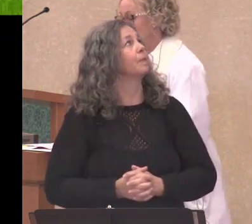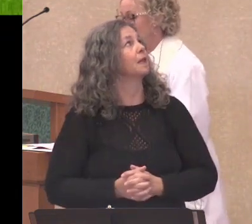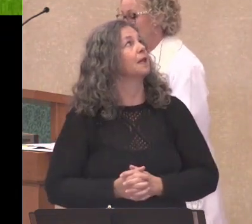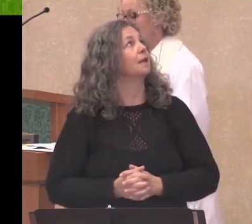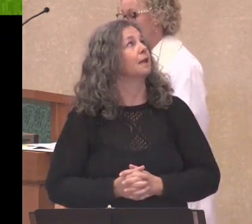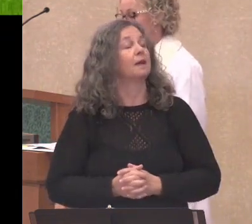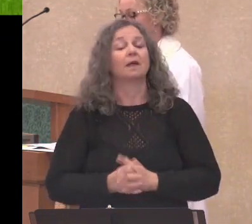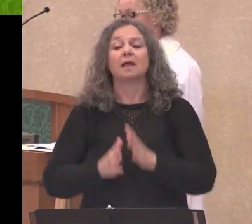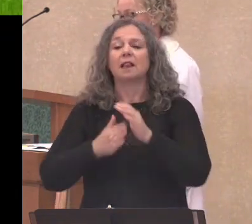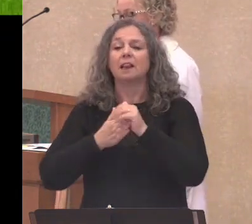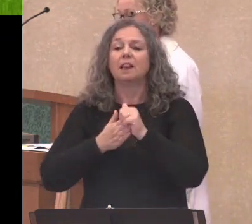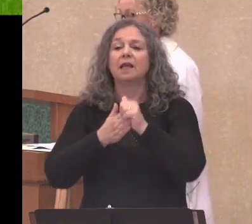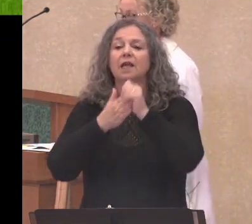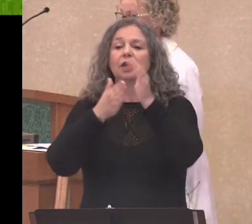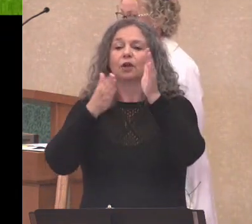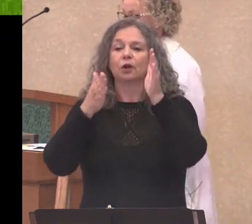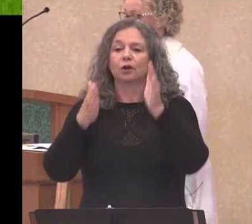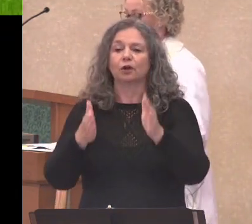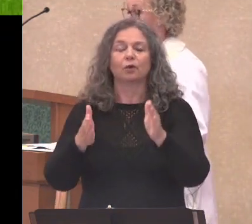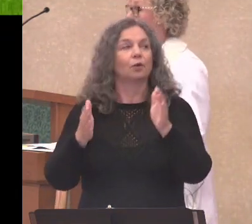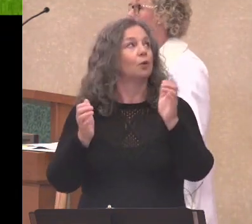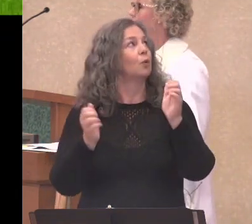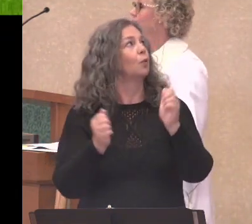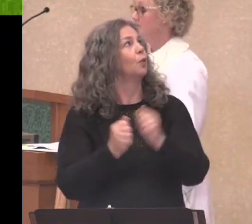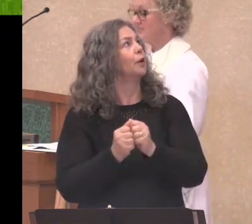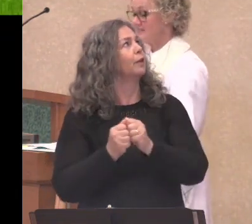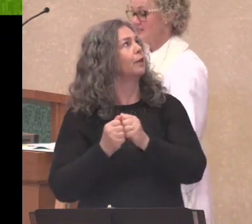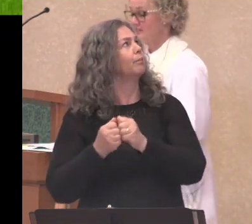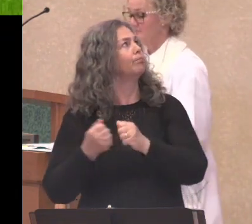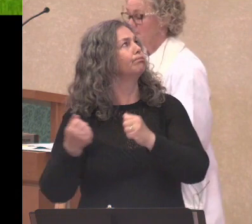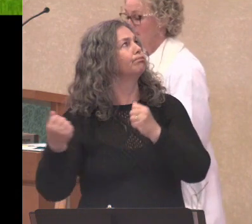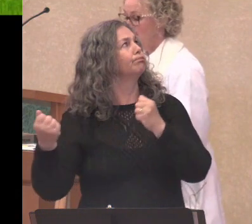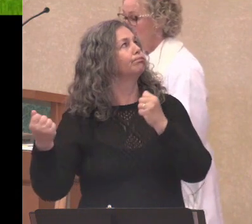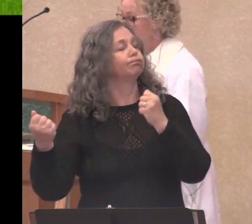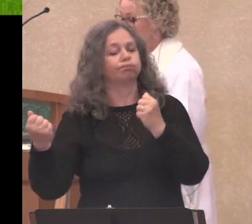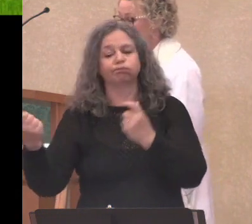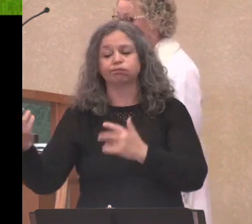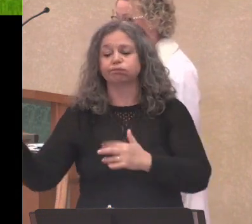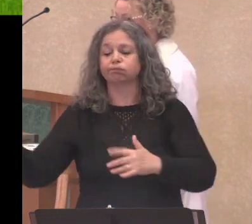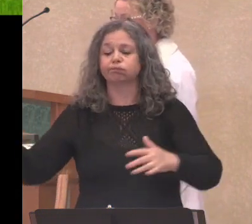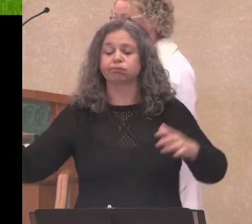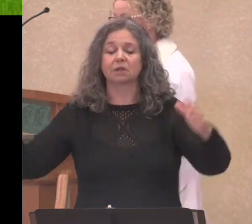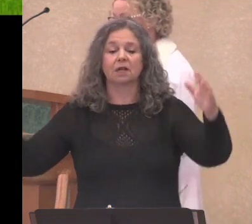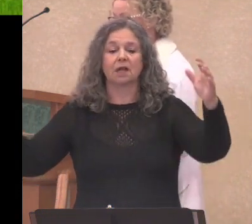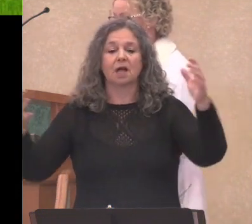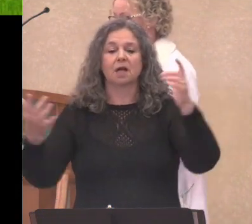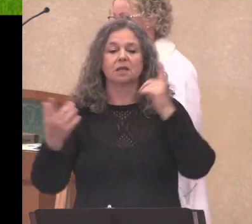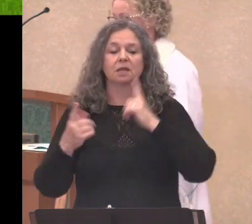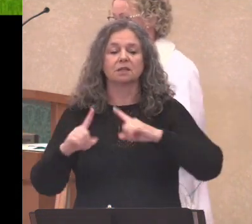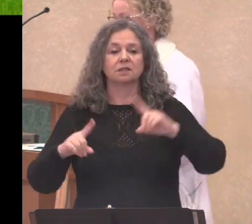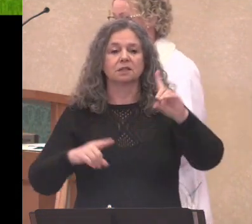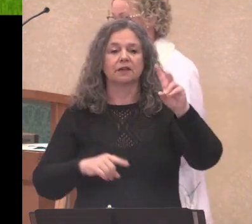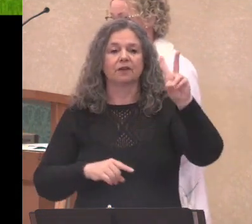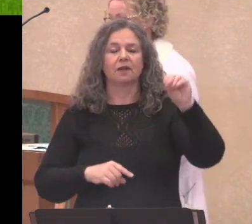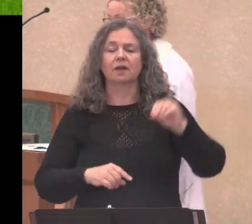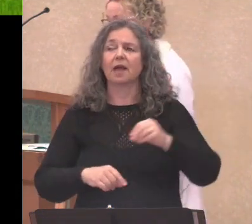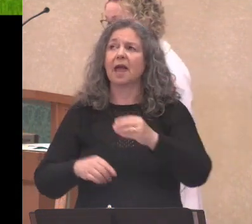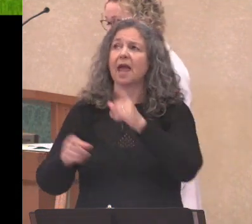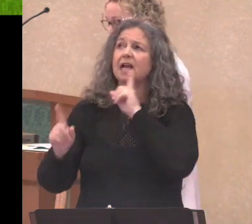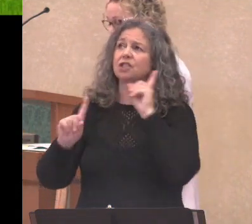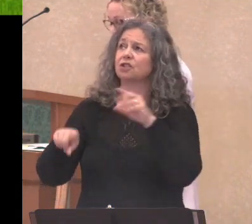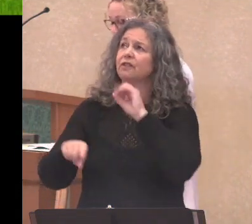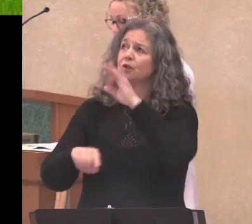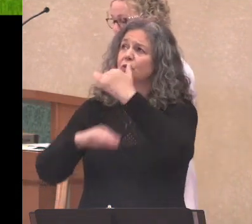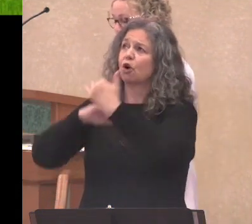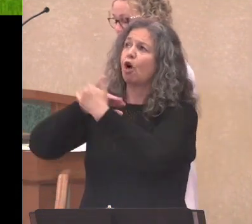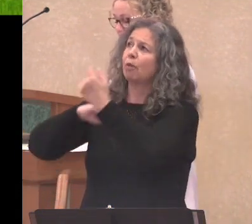To the leader with stringed instruments, a psalm of David. Answer me when I call, O God of my right. You